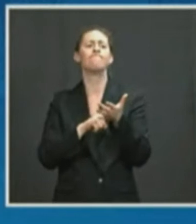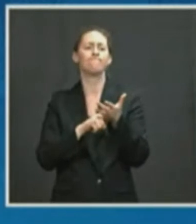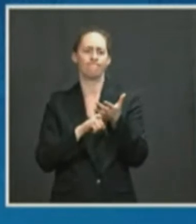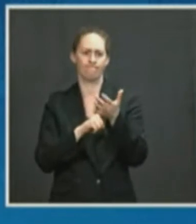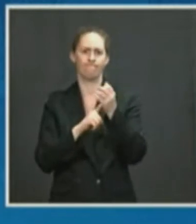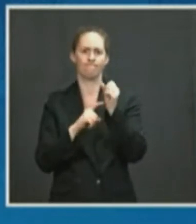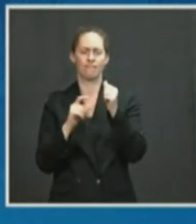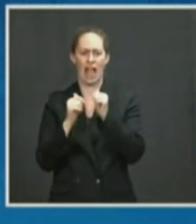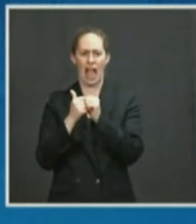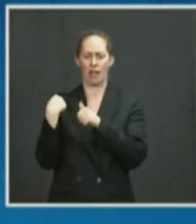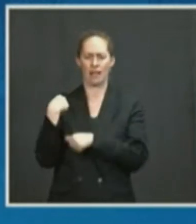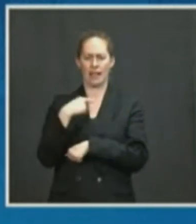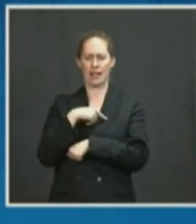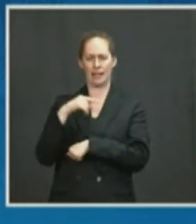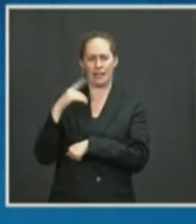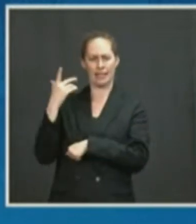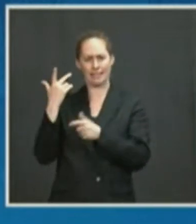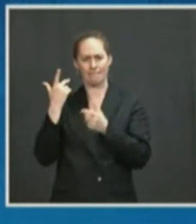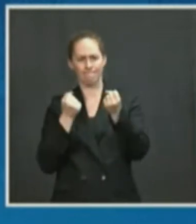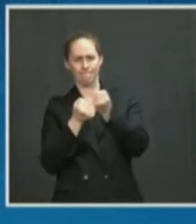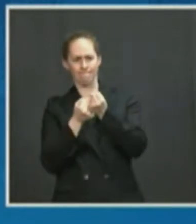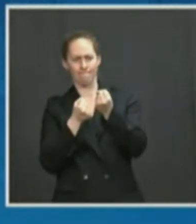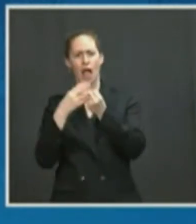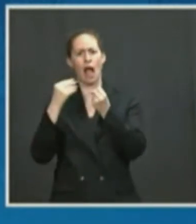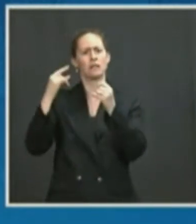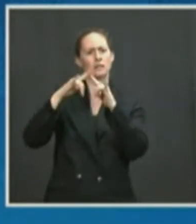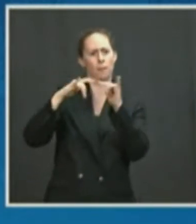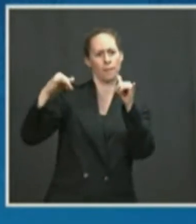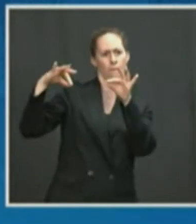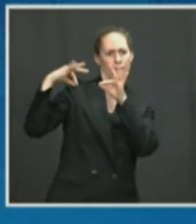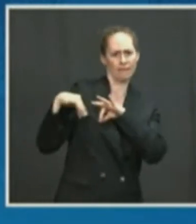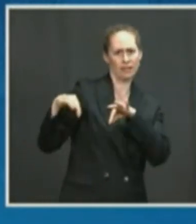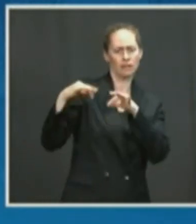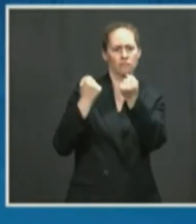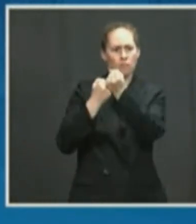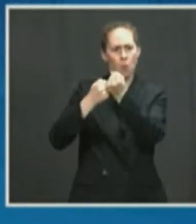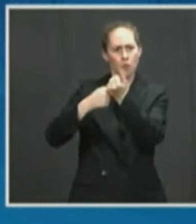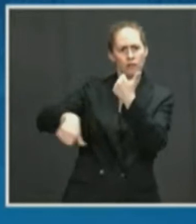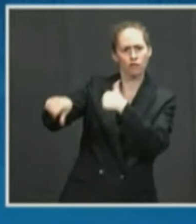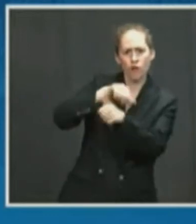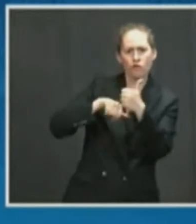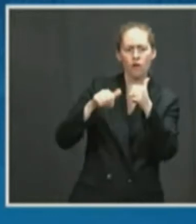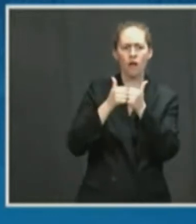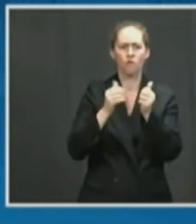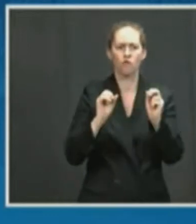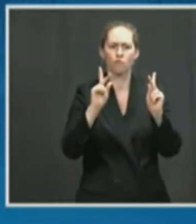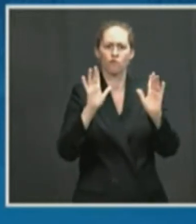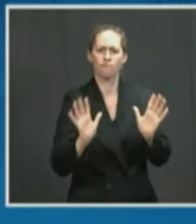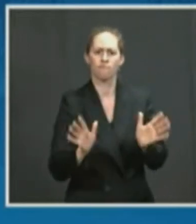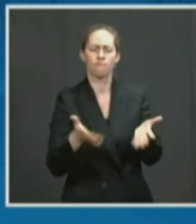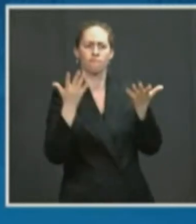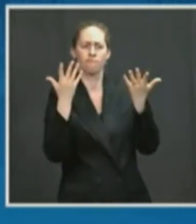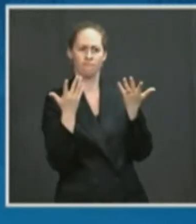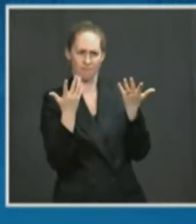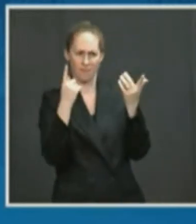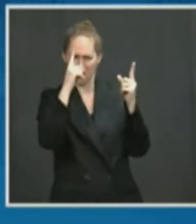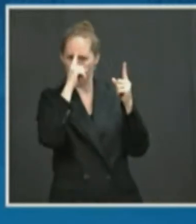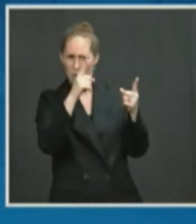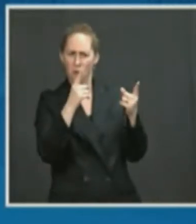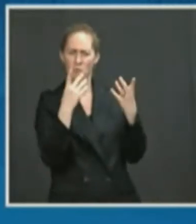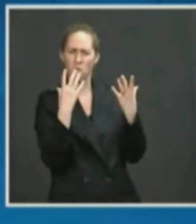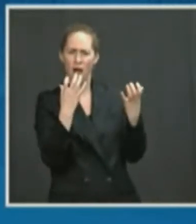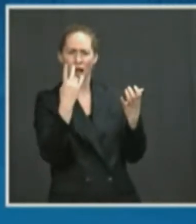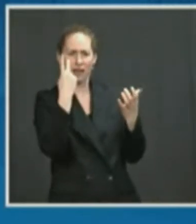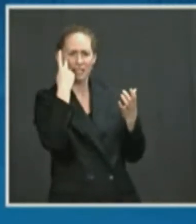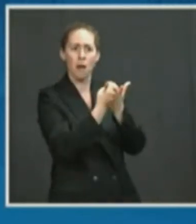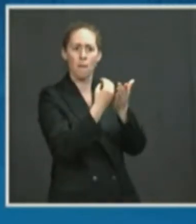of our values to help create that opportunity and to share in economic prosperity.